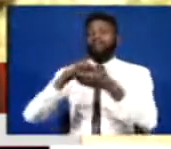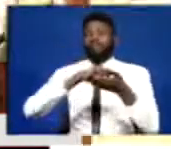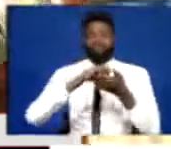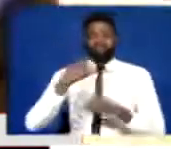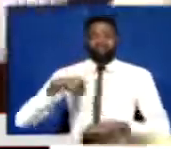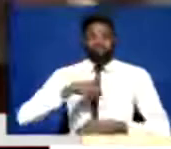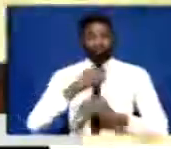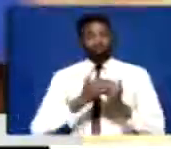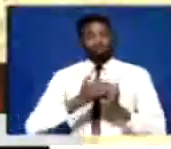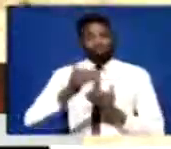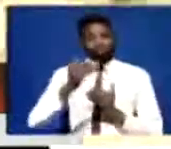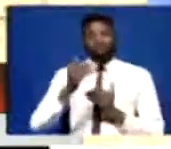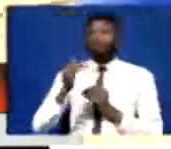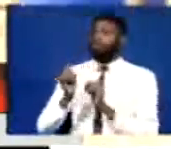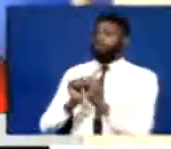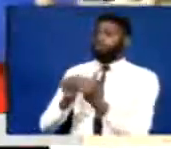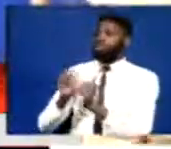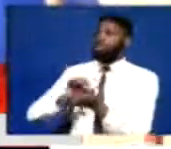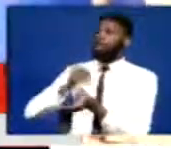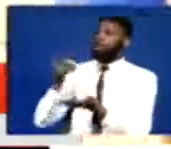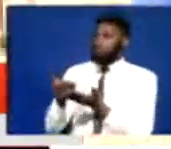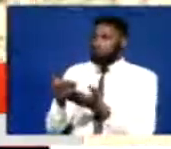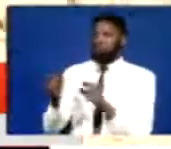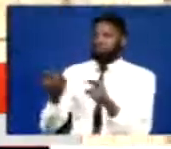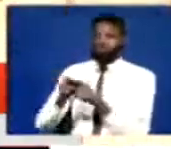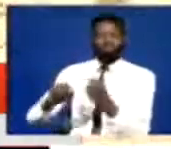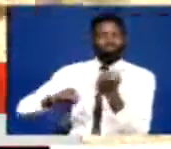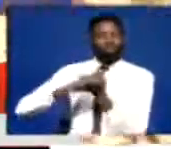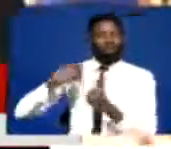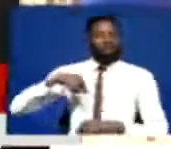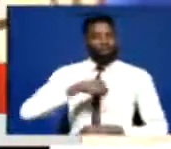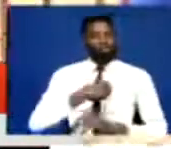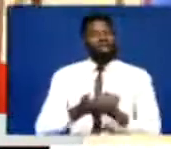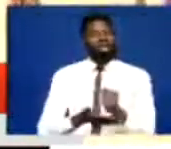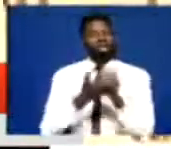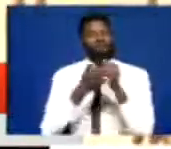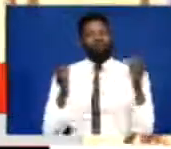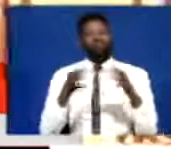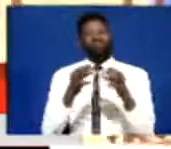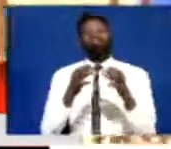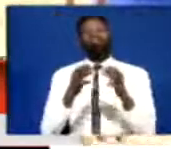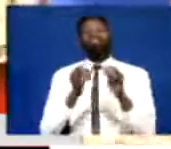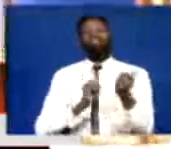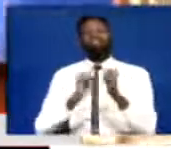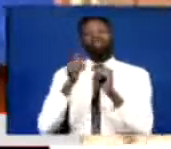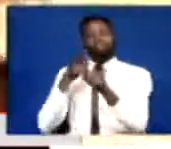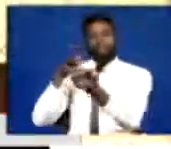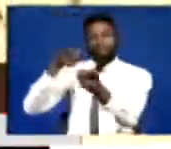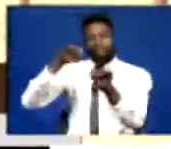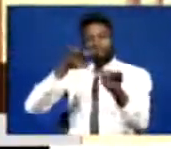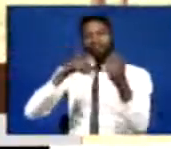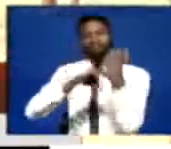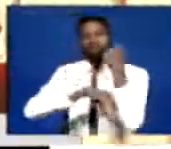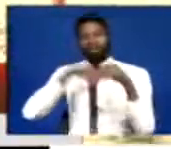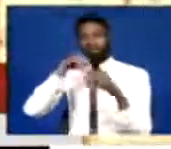to tap from the sports fund. And this is a big, big advantage for sports shooters in this country. If you look at all the disciplines that